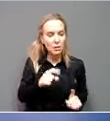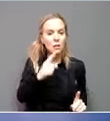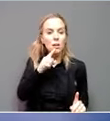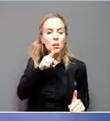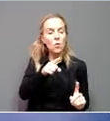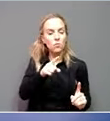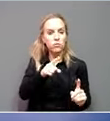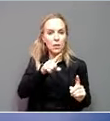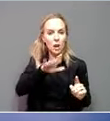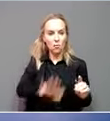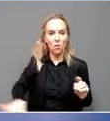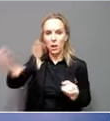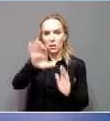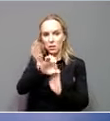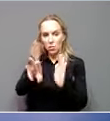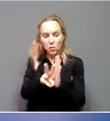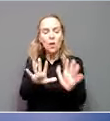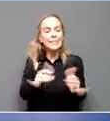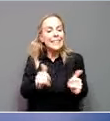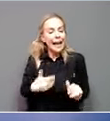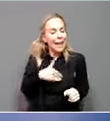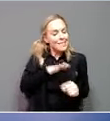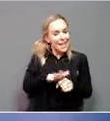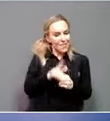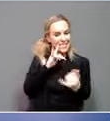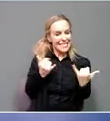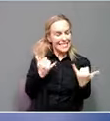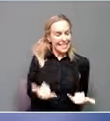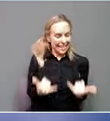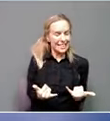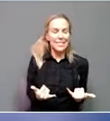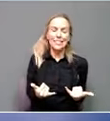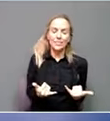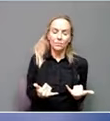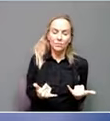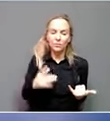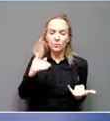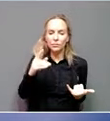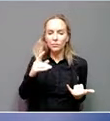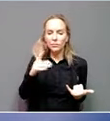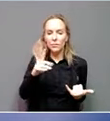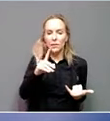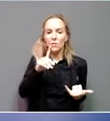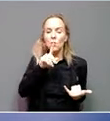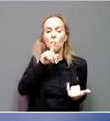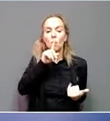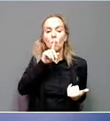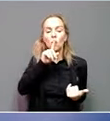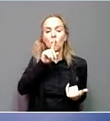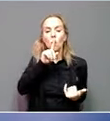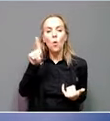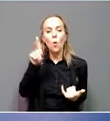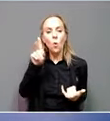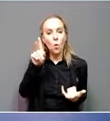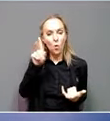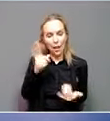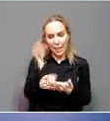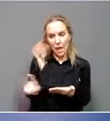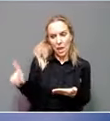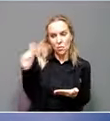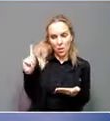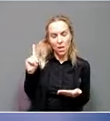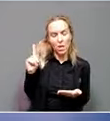still have enough right now, though I think orders would have outstripped our supply last week, but we